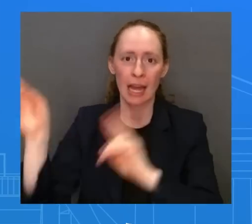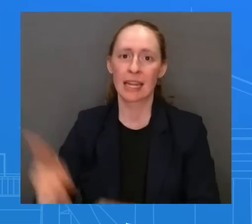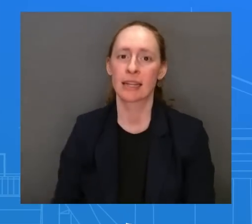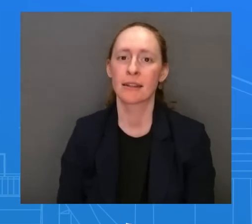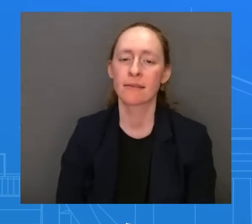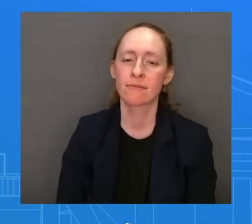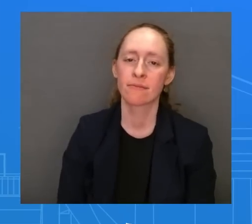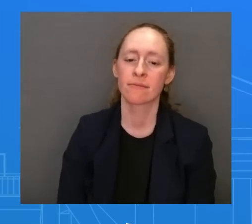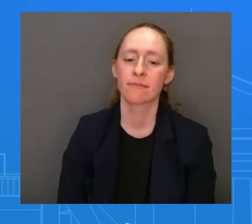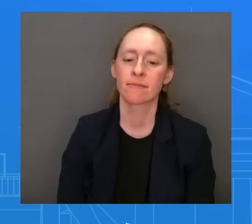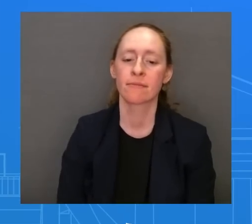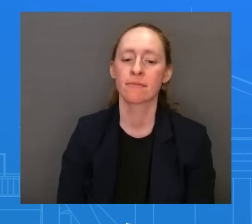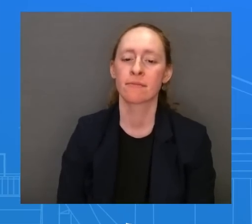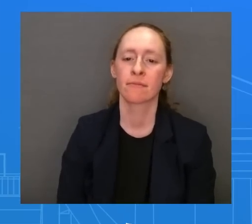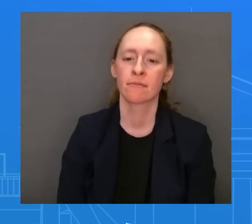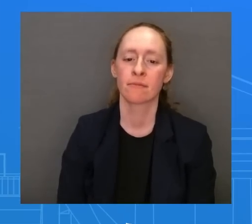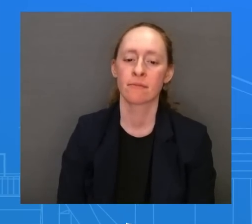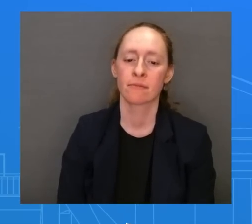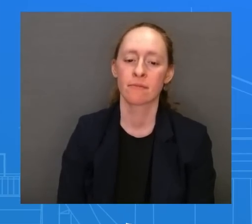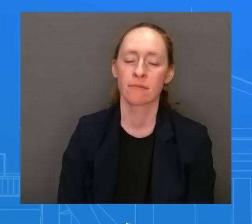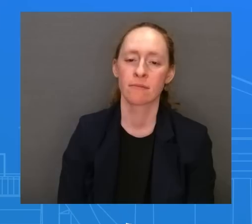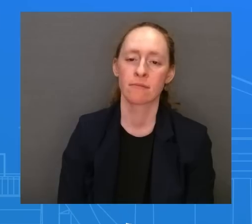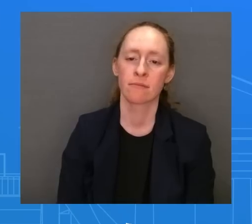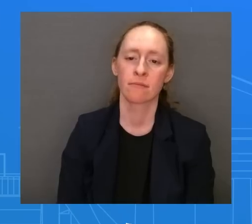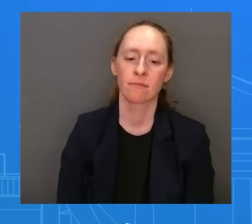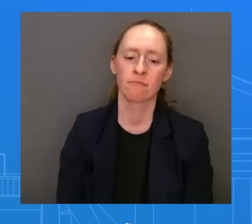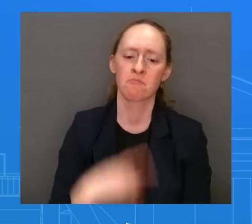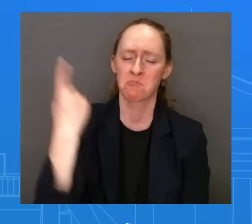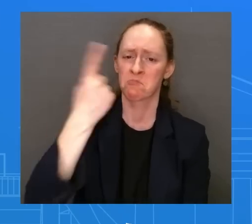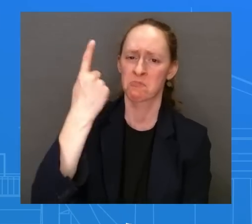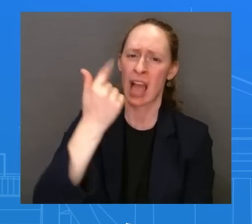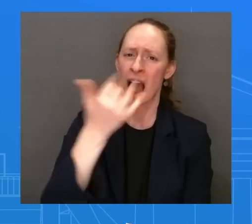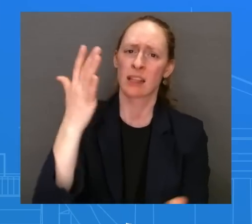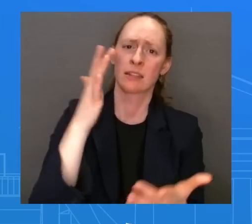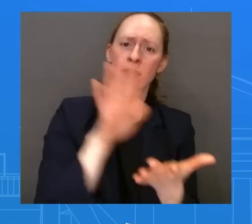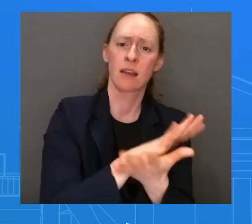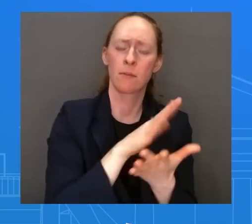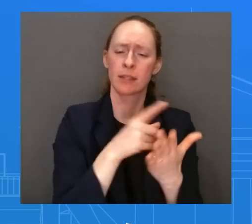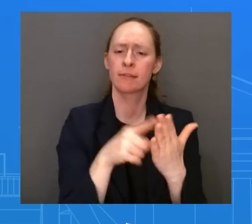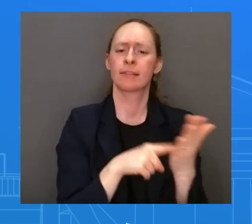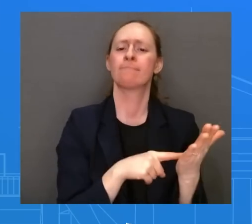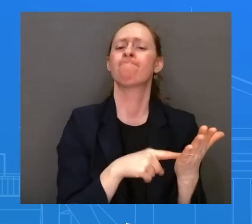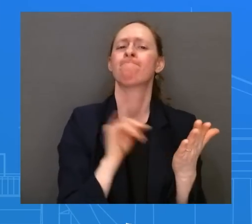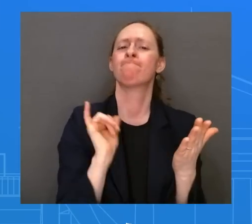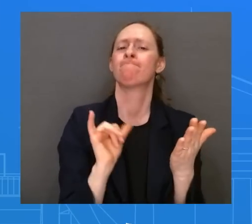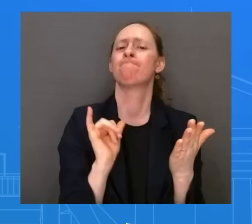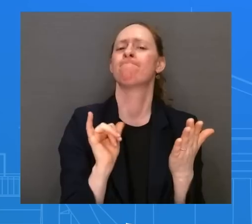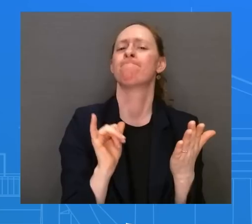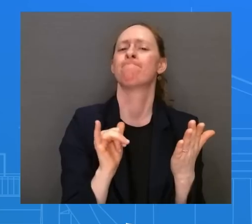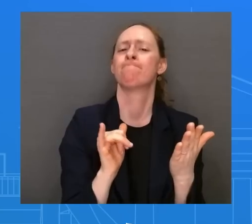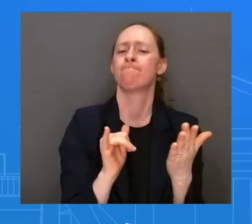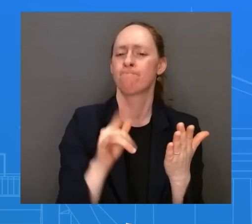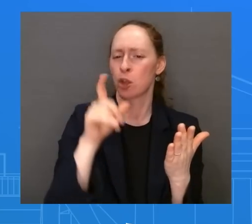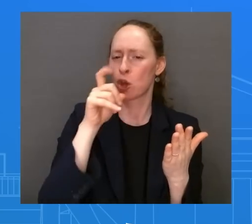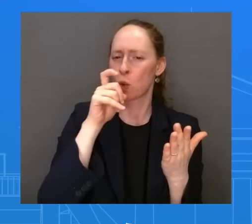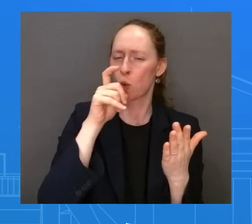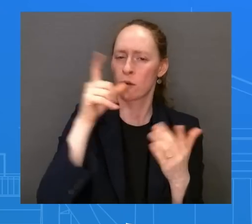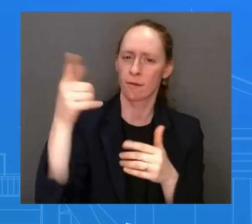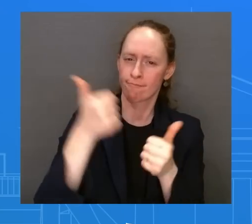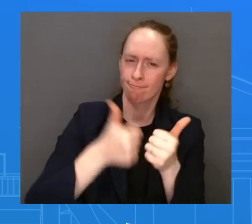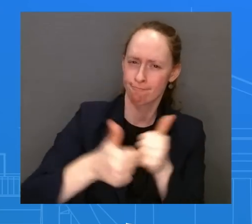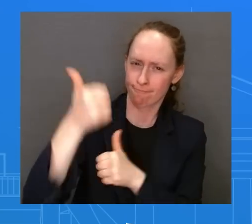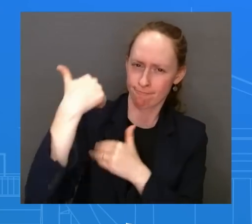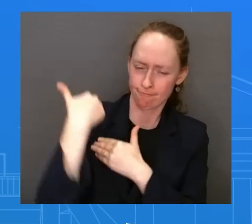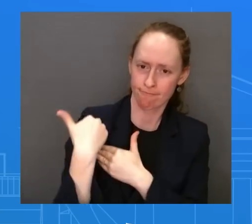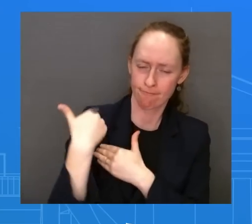in charge at that time I think there was a lot of analysis that questions whether it should have been the military who's in charge of the evacuation versus the state